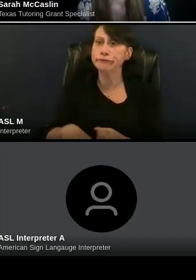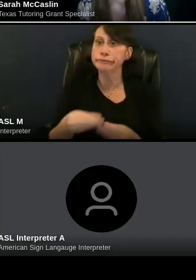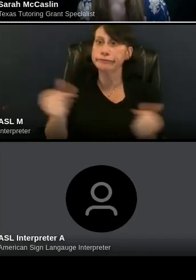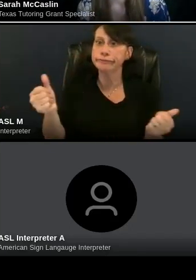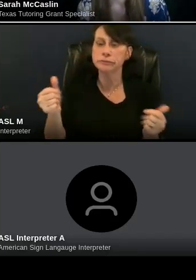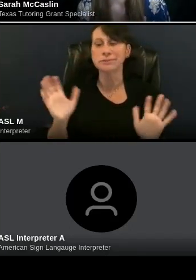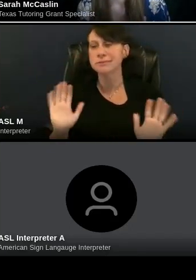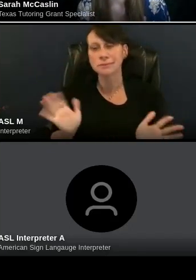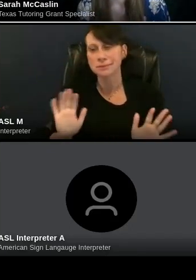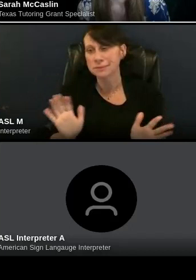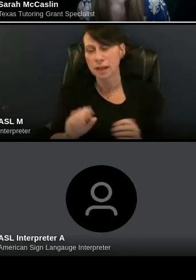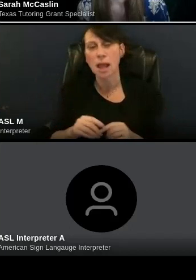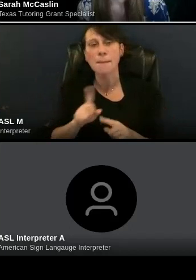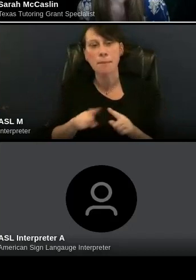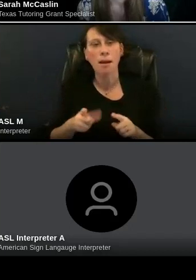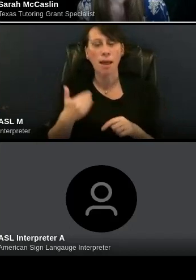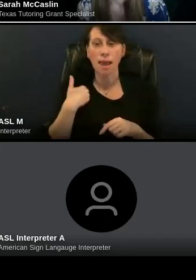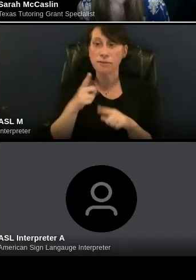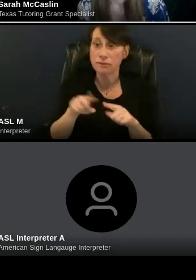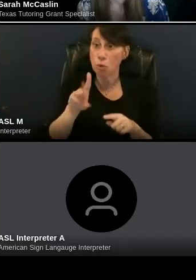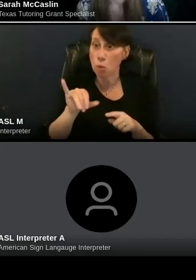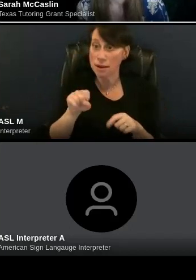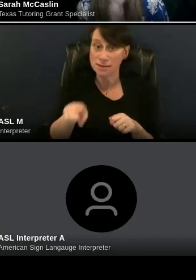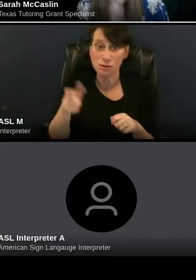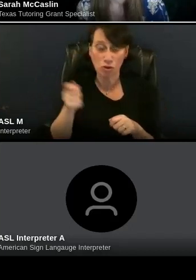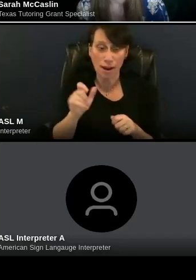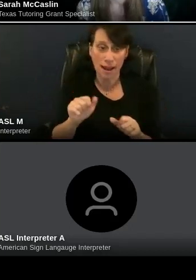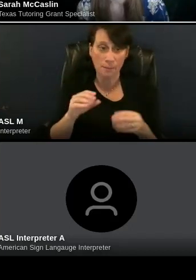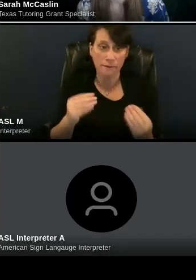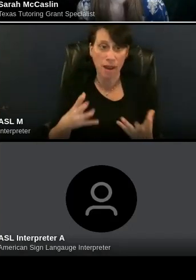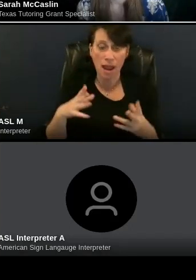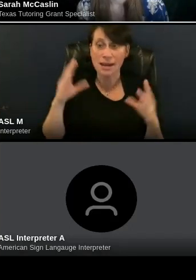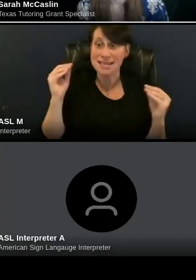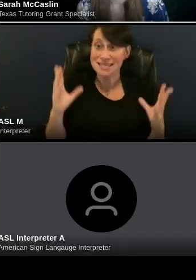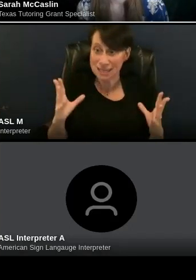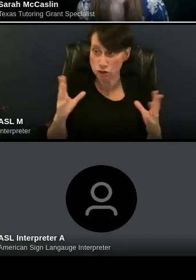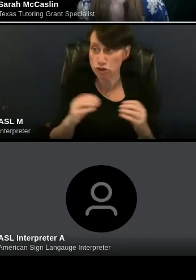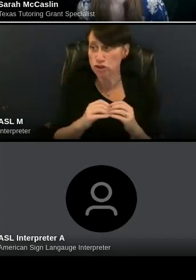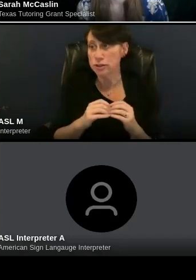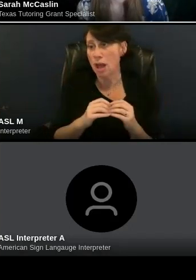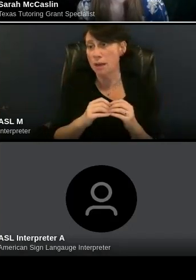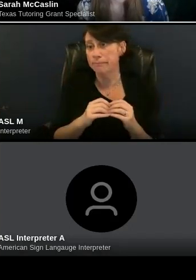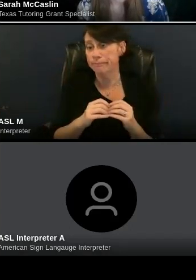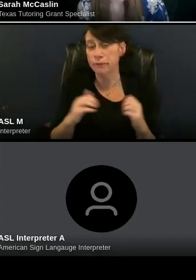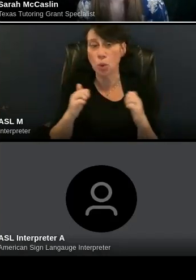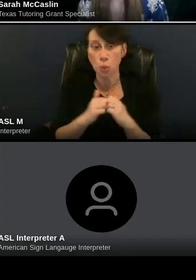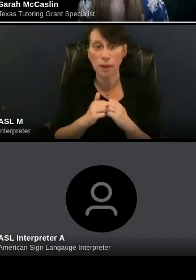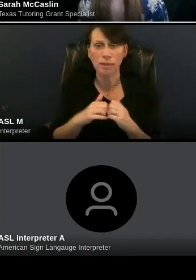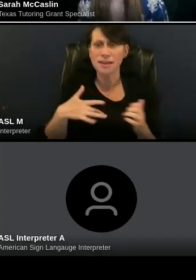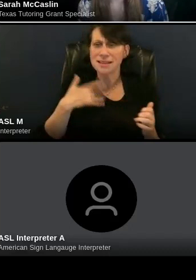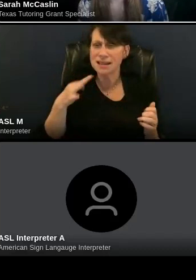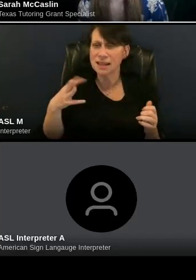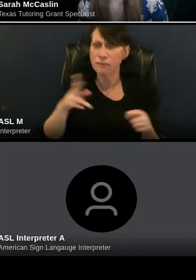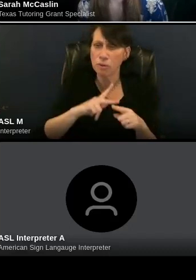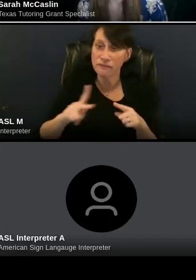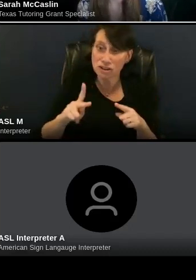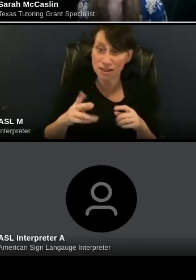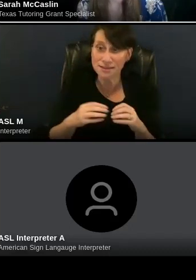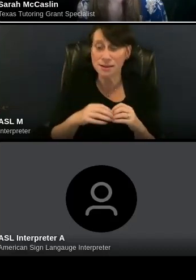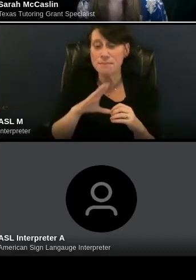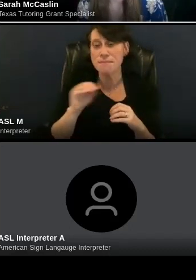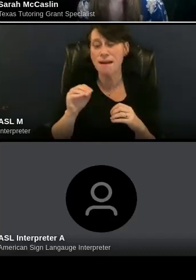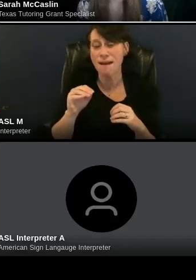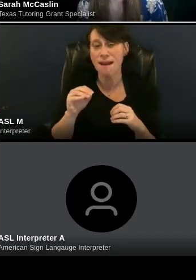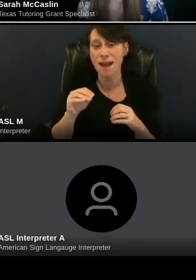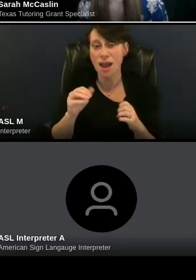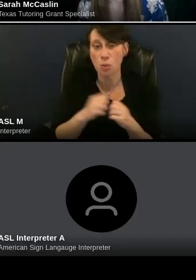ways that this grant can help provide teachers with a sense of professionalism and with us